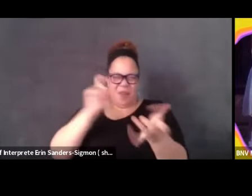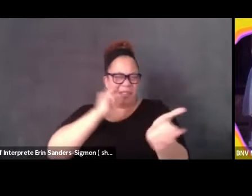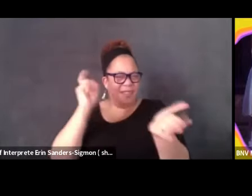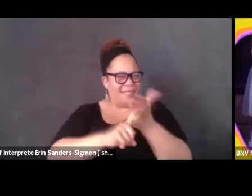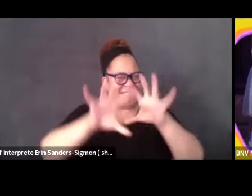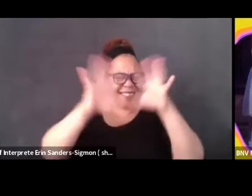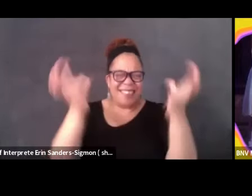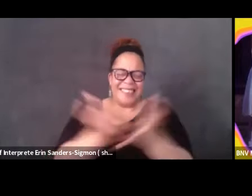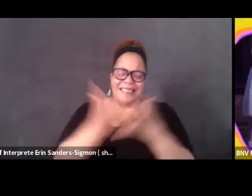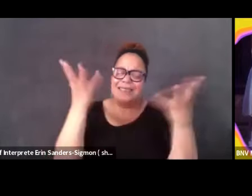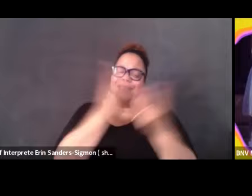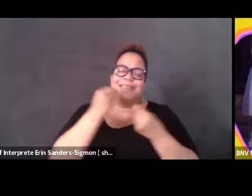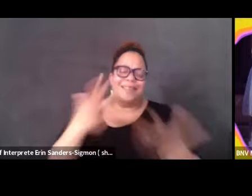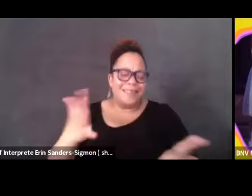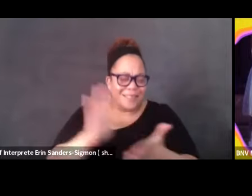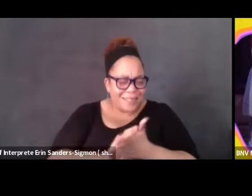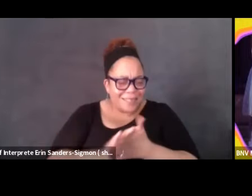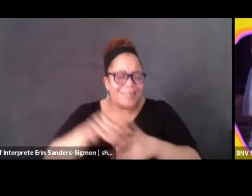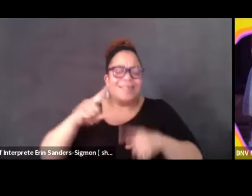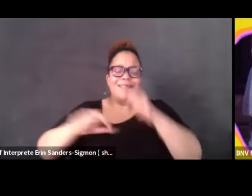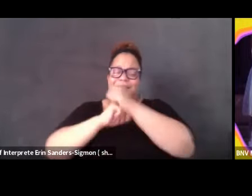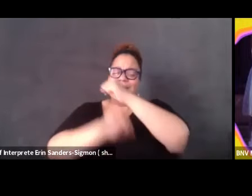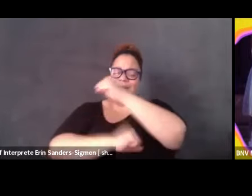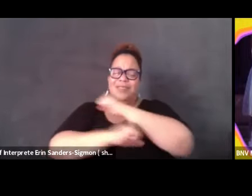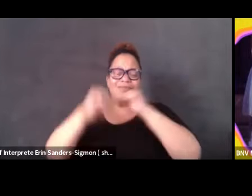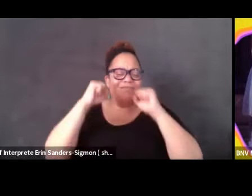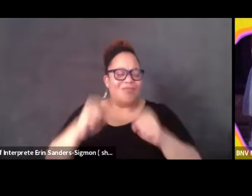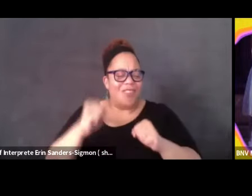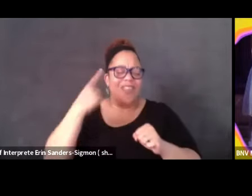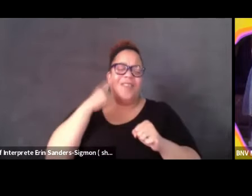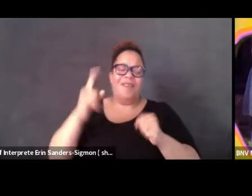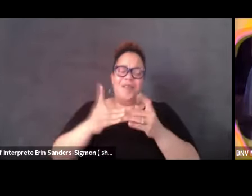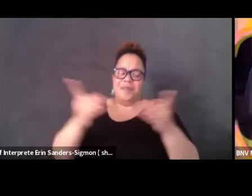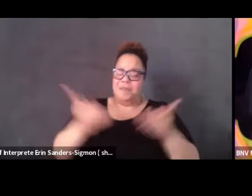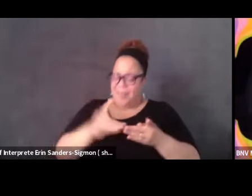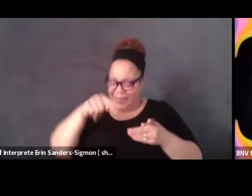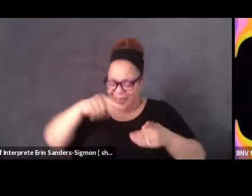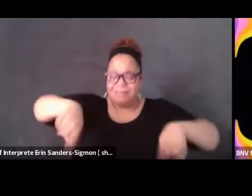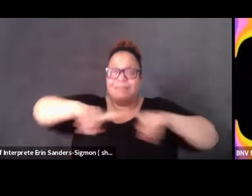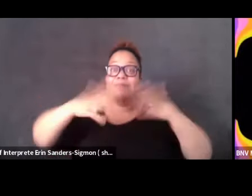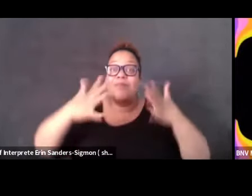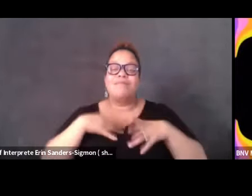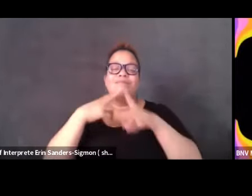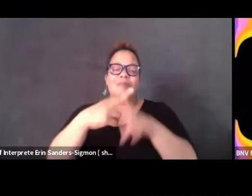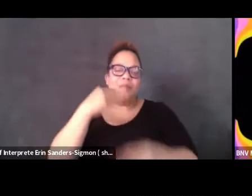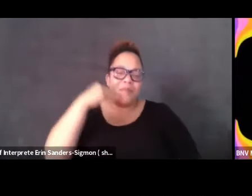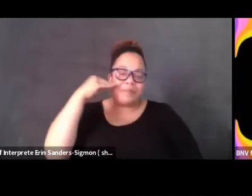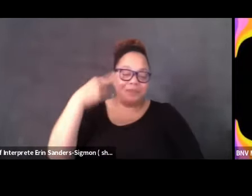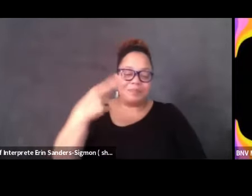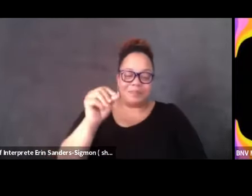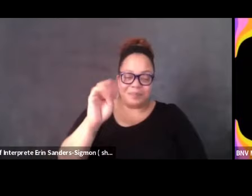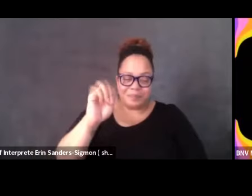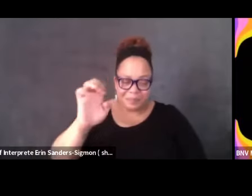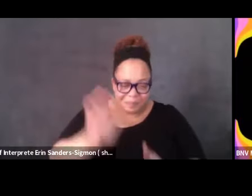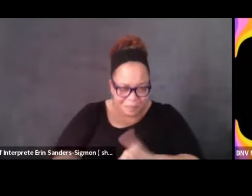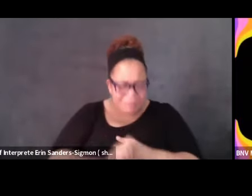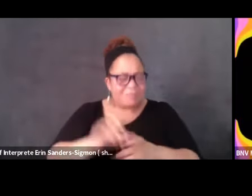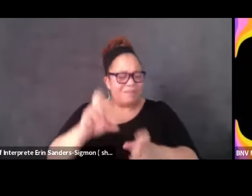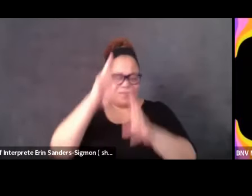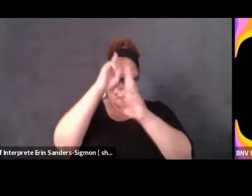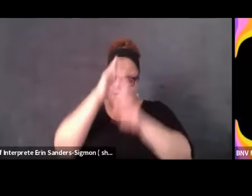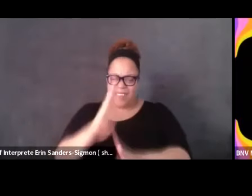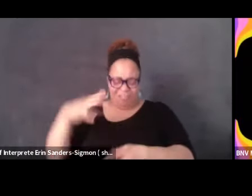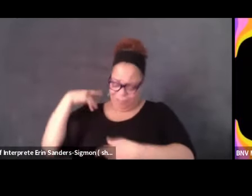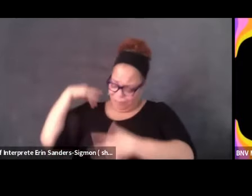may now call our hoods. We must honor these ancestors as well as the diverse indigenous nations that reside on these lands today. Here in